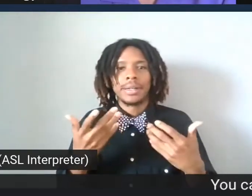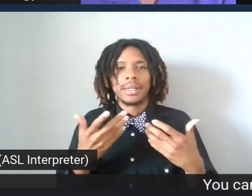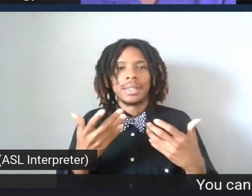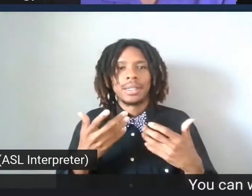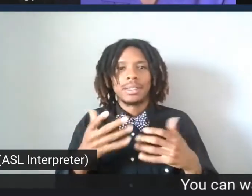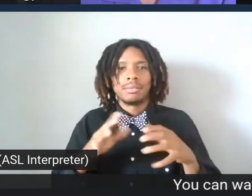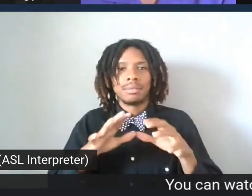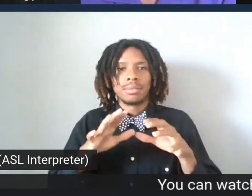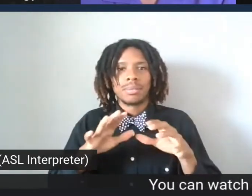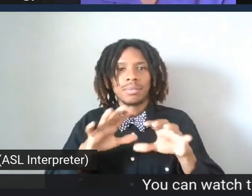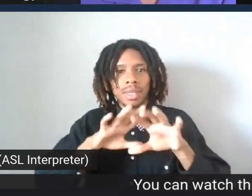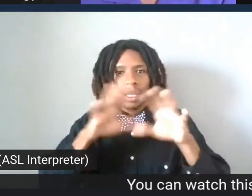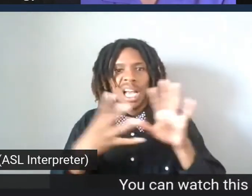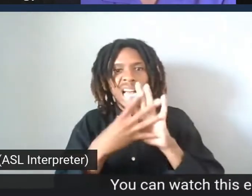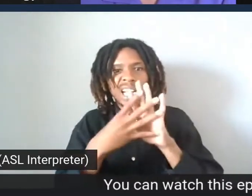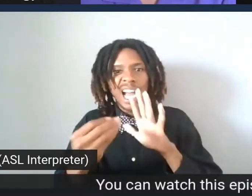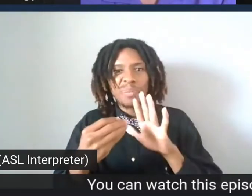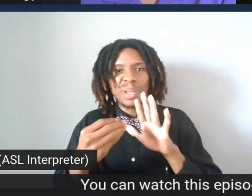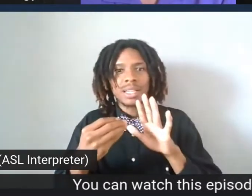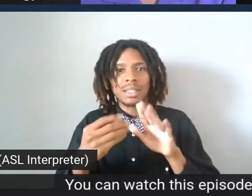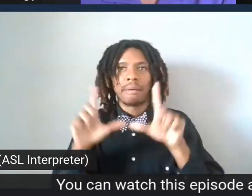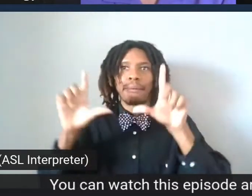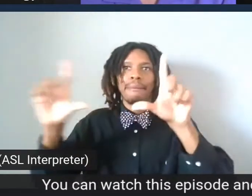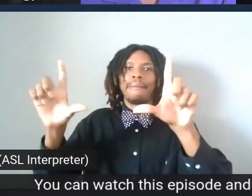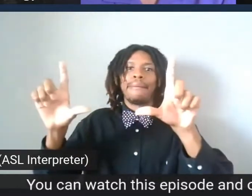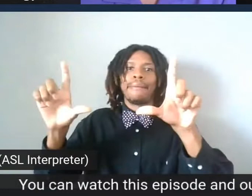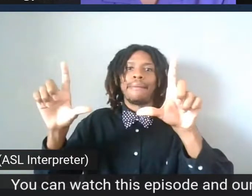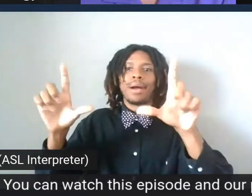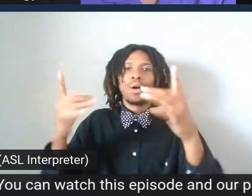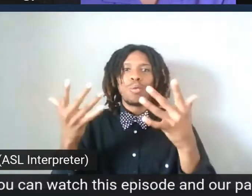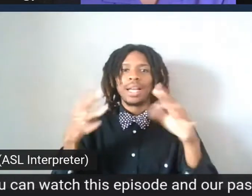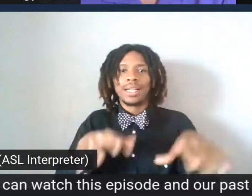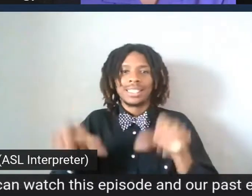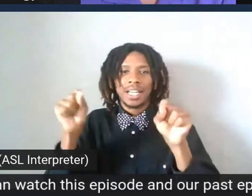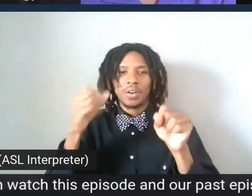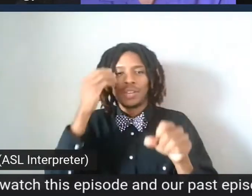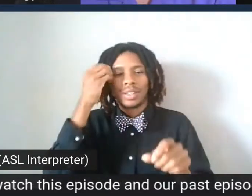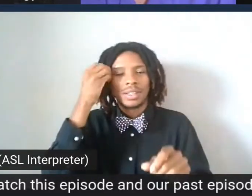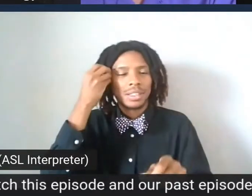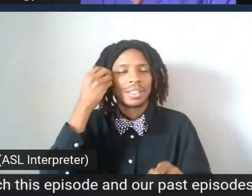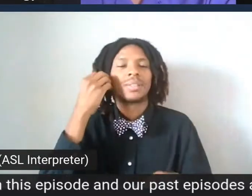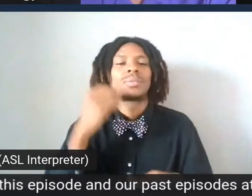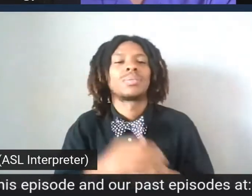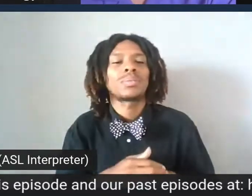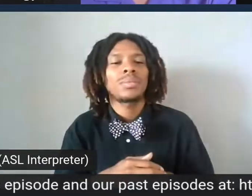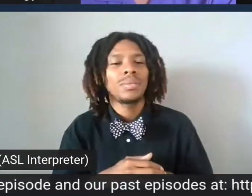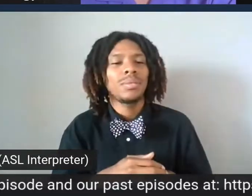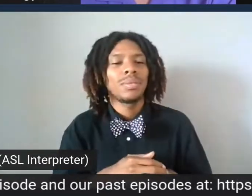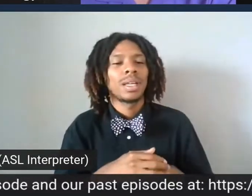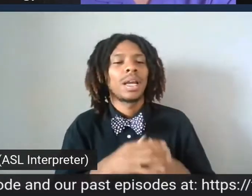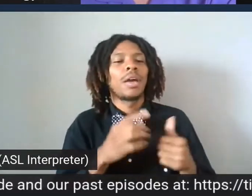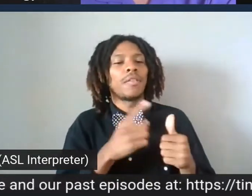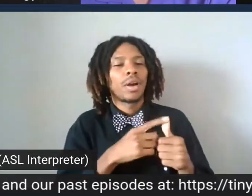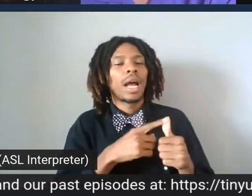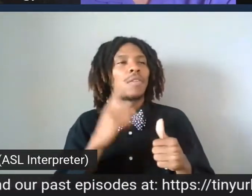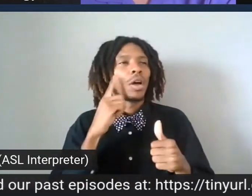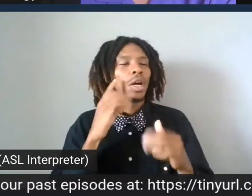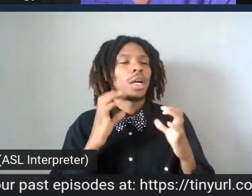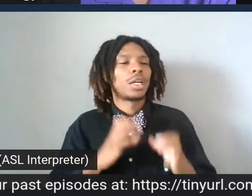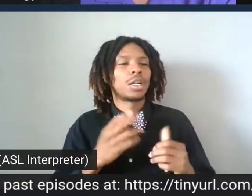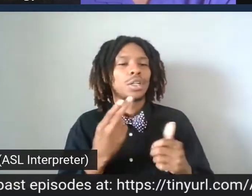entire copy of my infrastructure kind of sitting waiting to take over? Yep. So firstly, I mean, I've heard customers